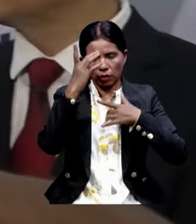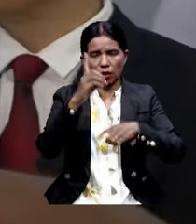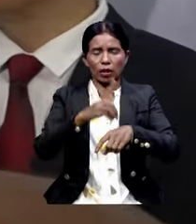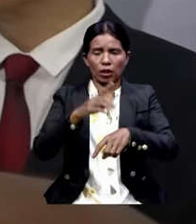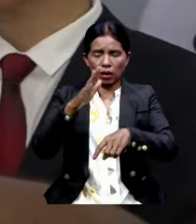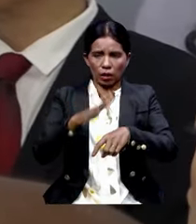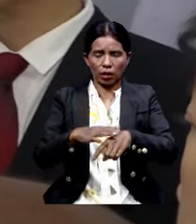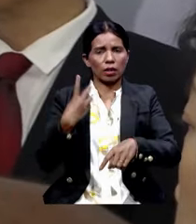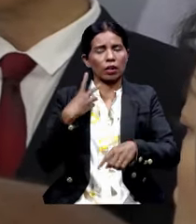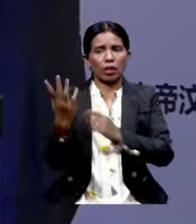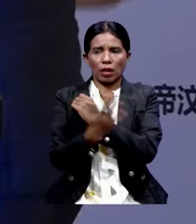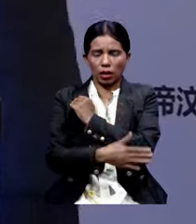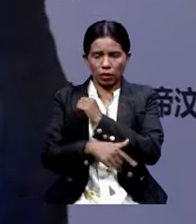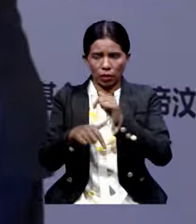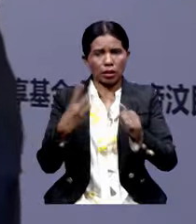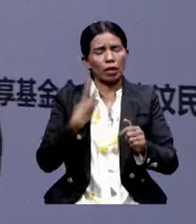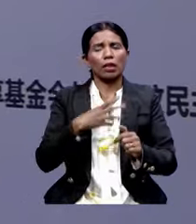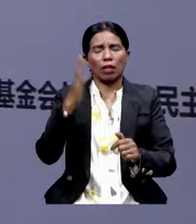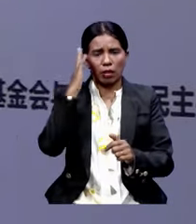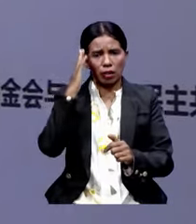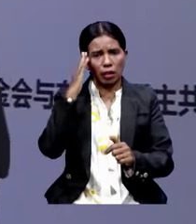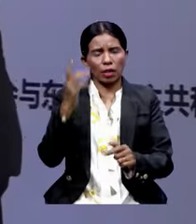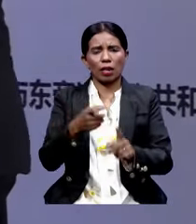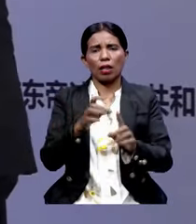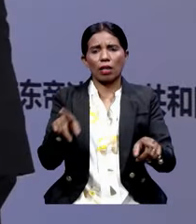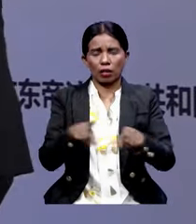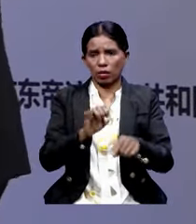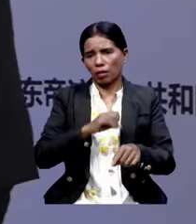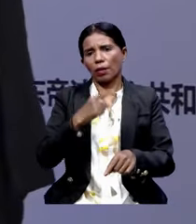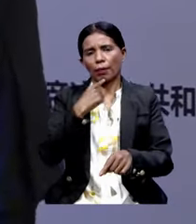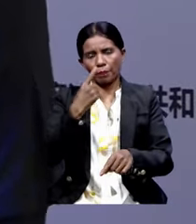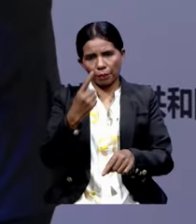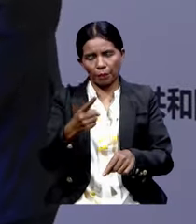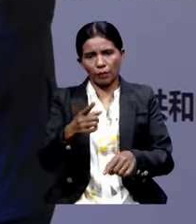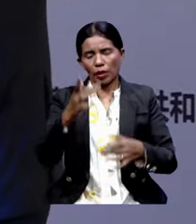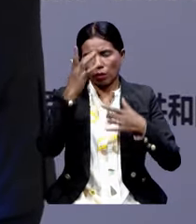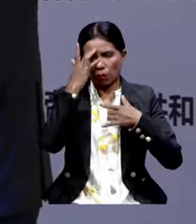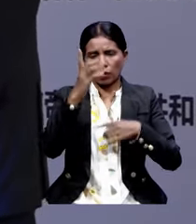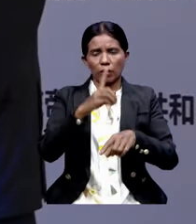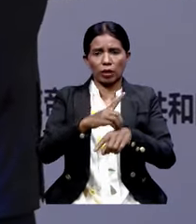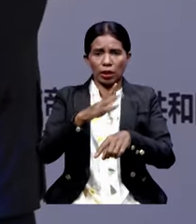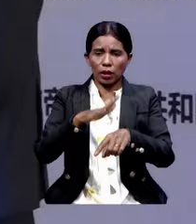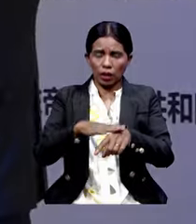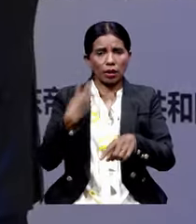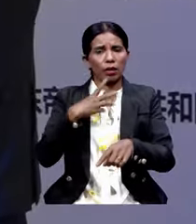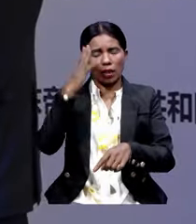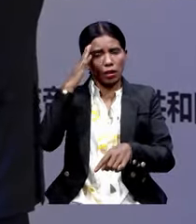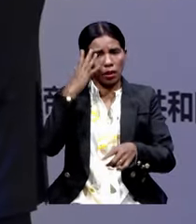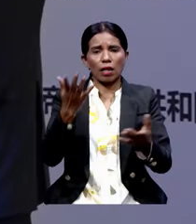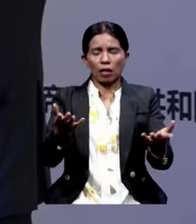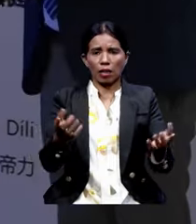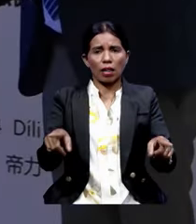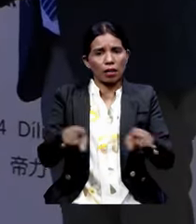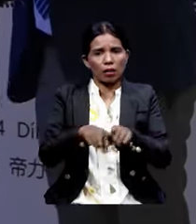ia itanirai ita hatene kataka hanesa no in hawa teteng dengue 2000 tambah ita tene hanesa nagora ne